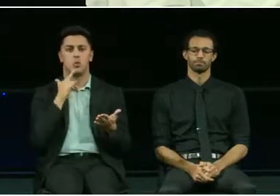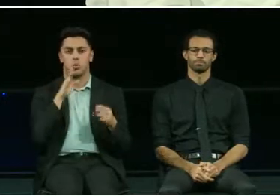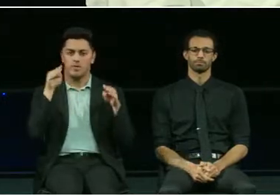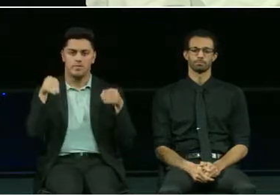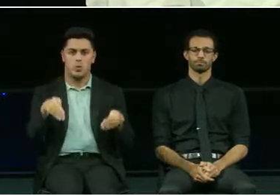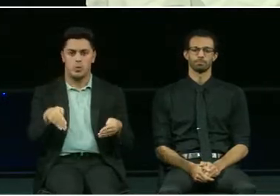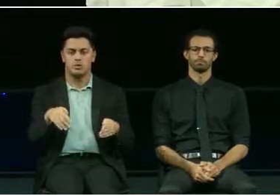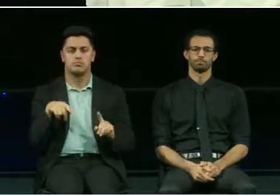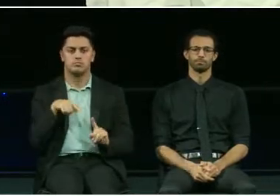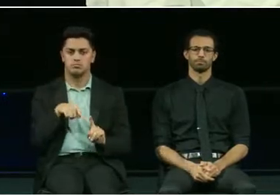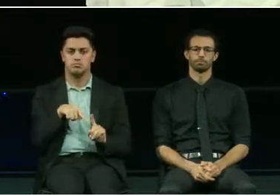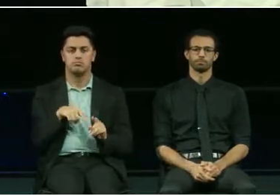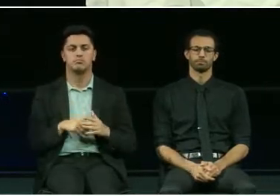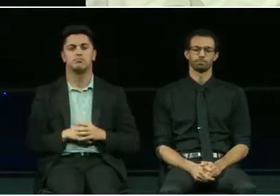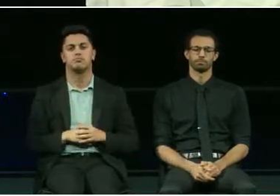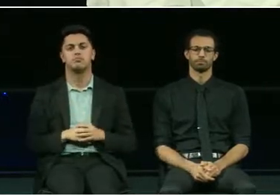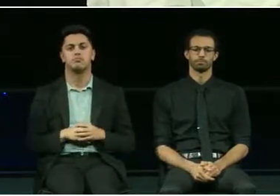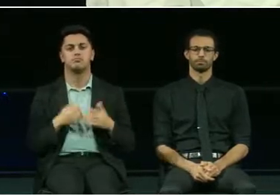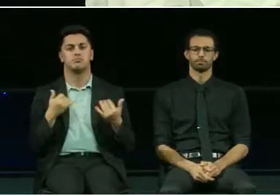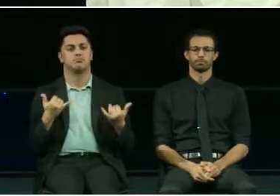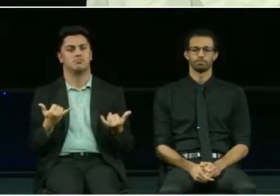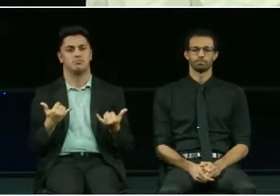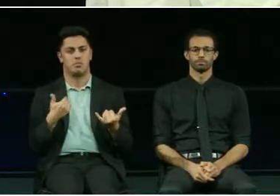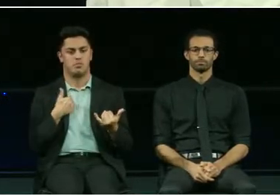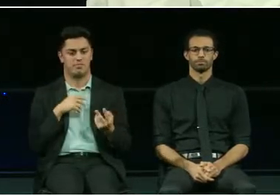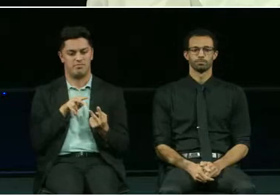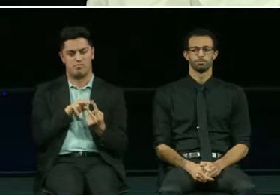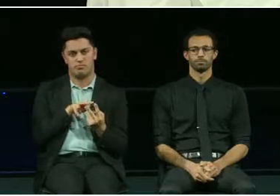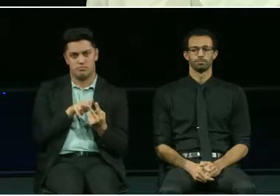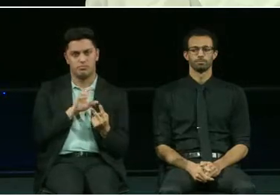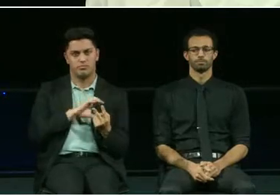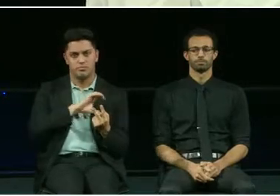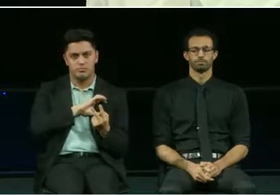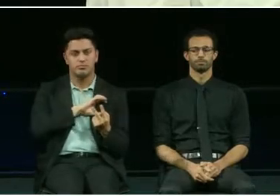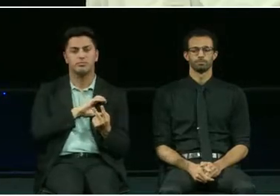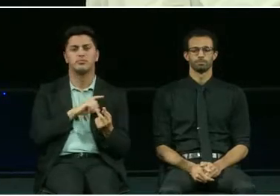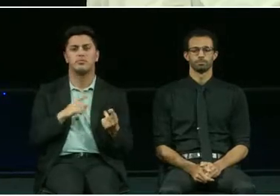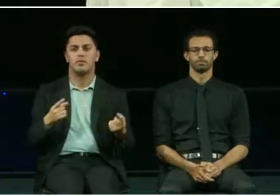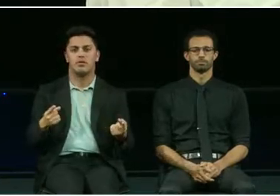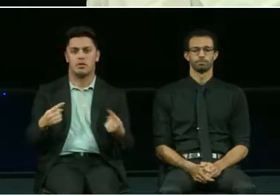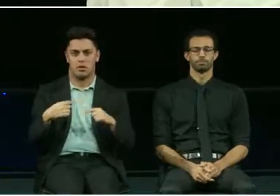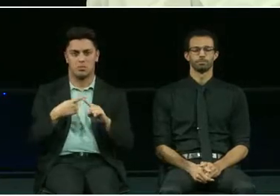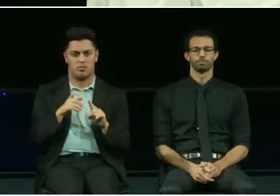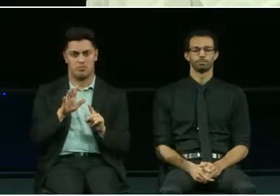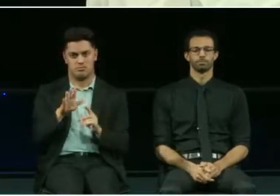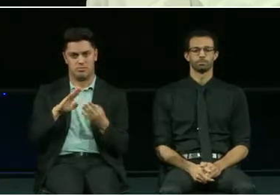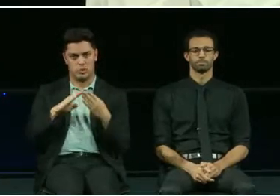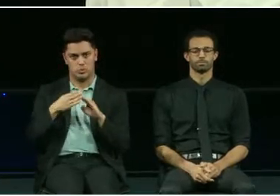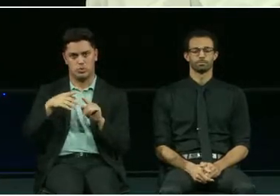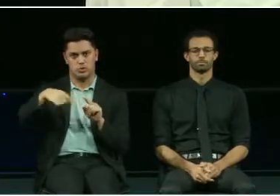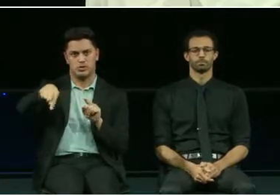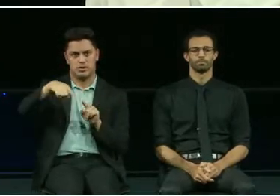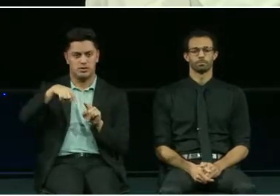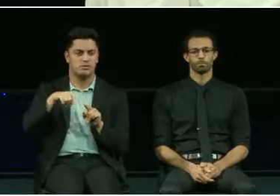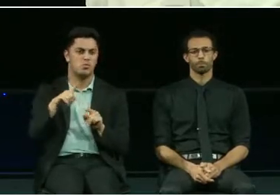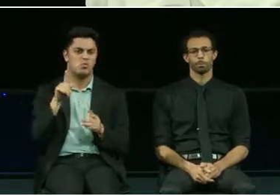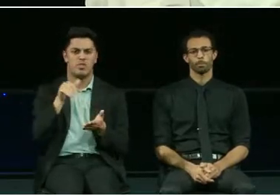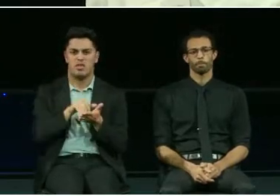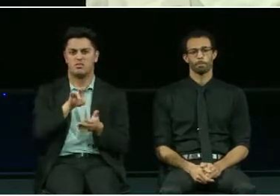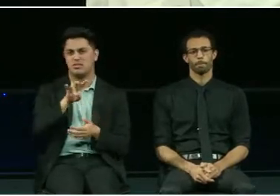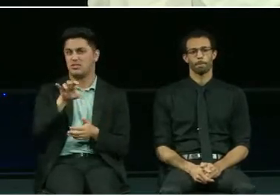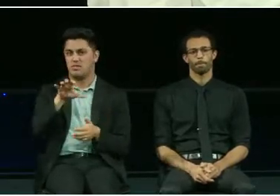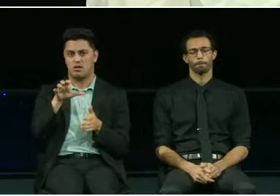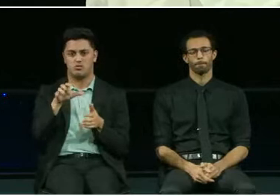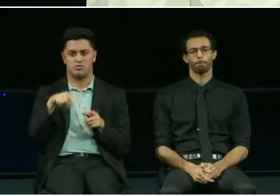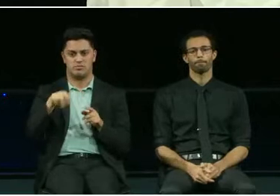focus on. And here we have Bowman and Belly, who come from the Katanaigan community. And there are only 1,700 of them